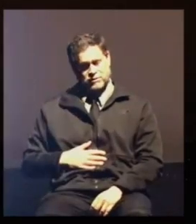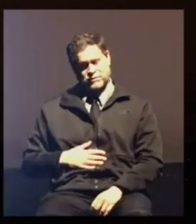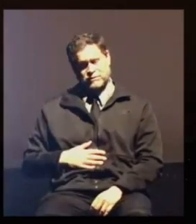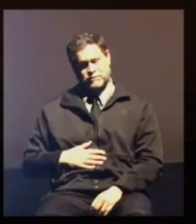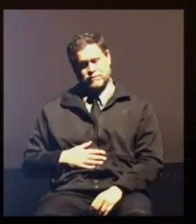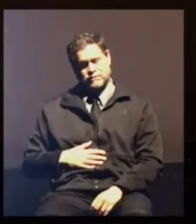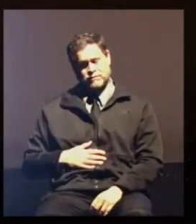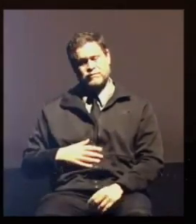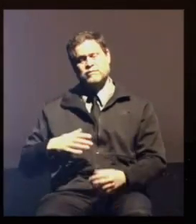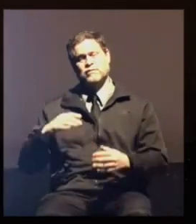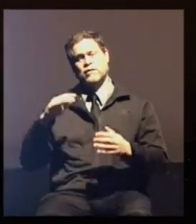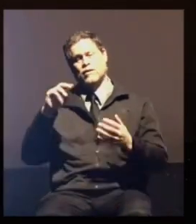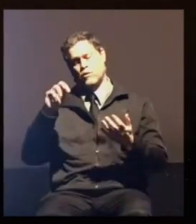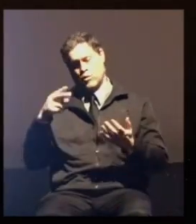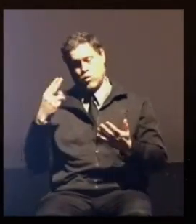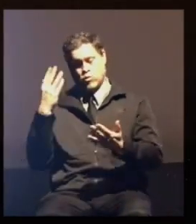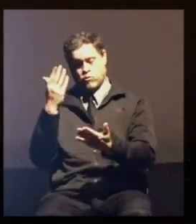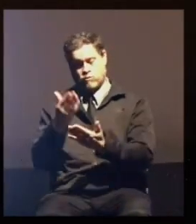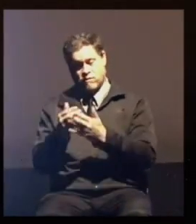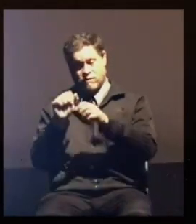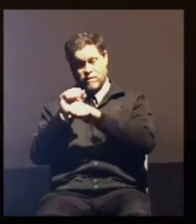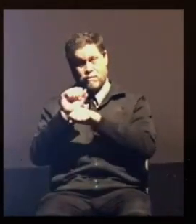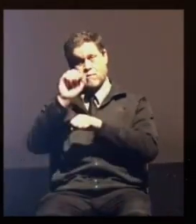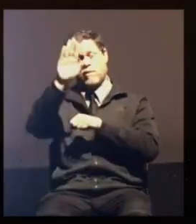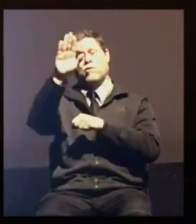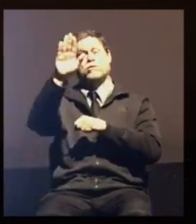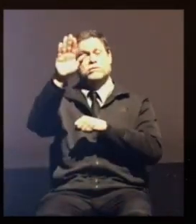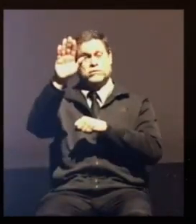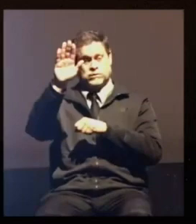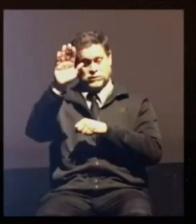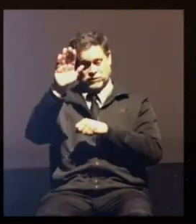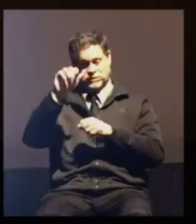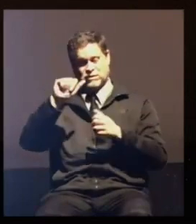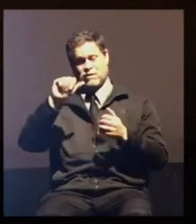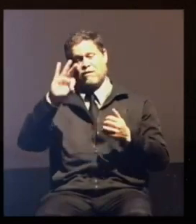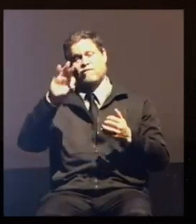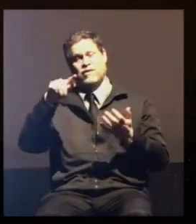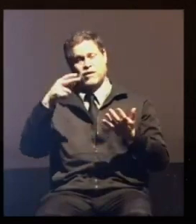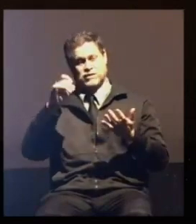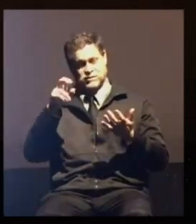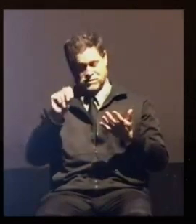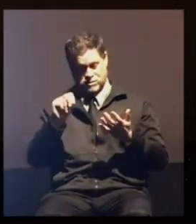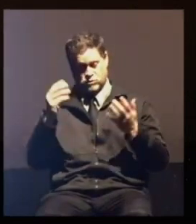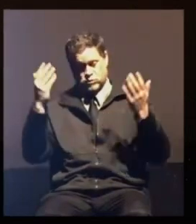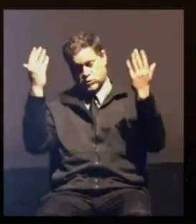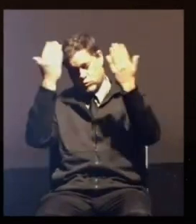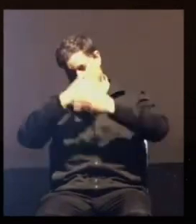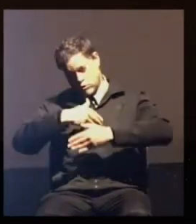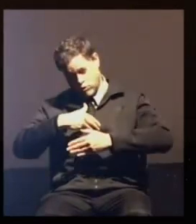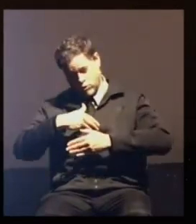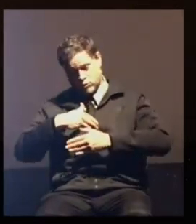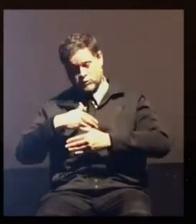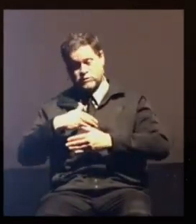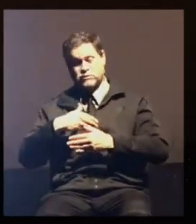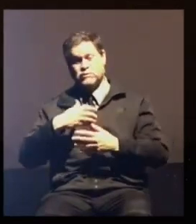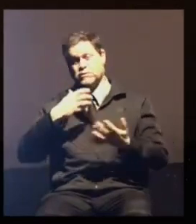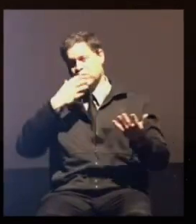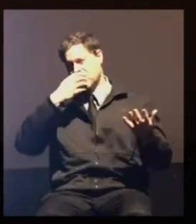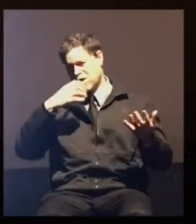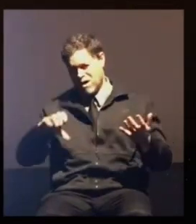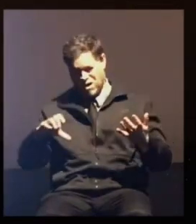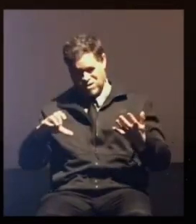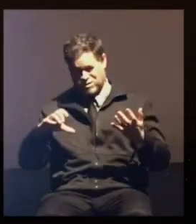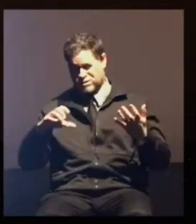and Noah got to him in the mountains of Afghanistan. It was dark and hot with